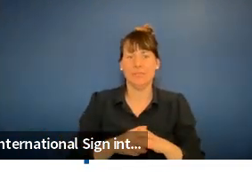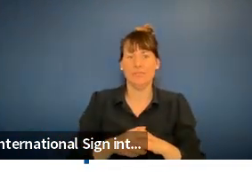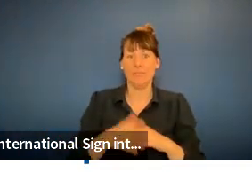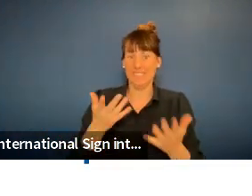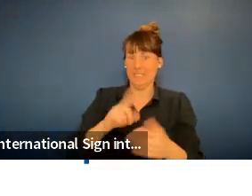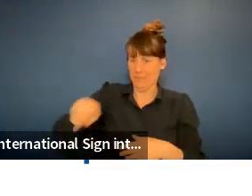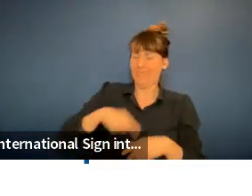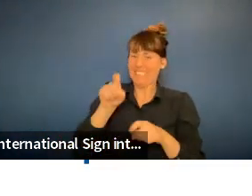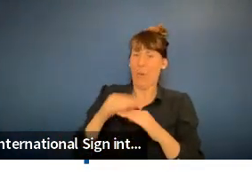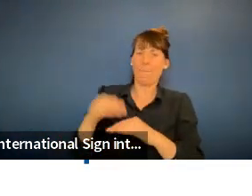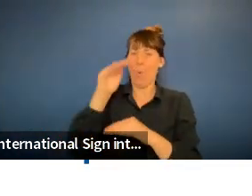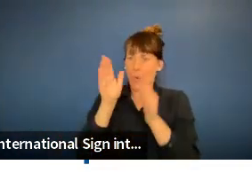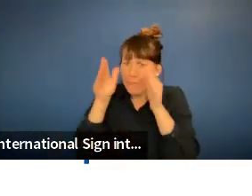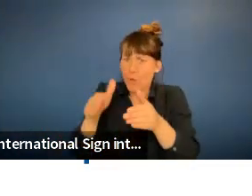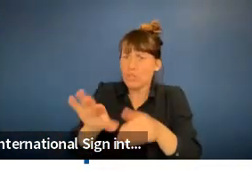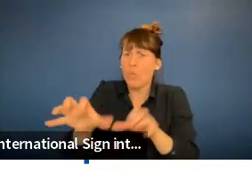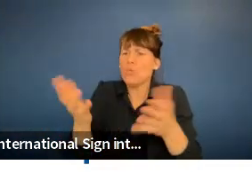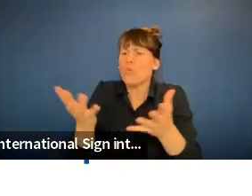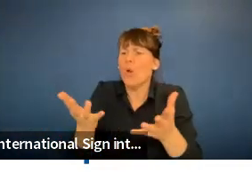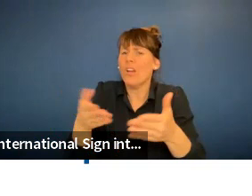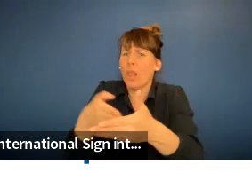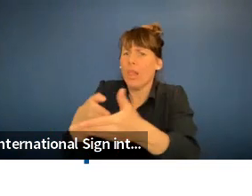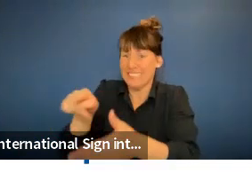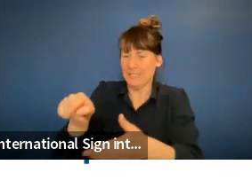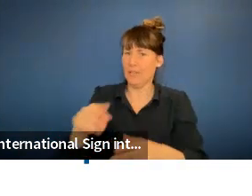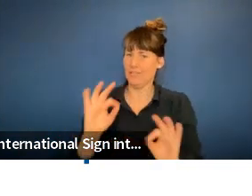for different assistive products required, advocate to